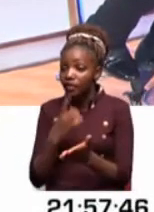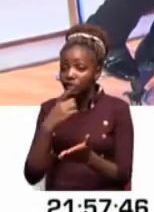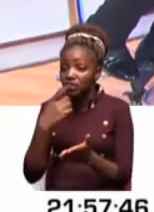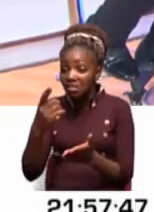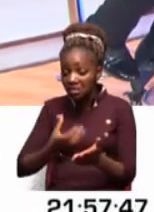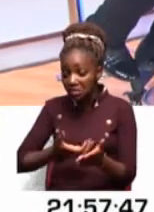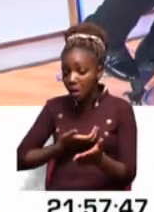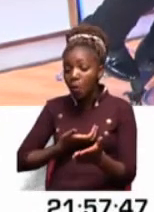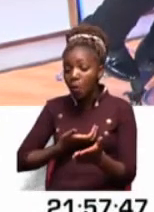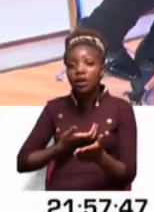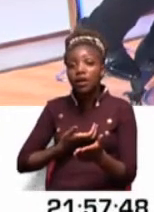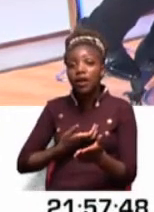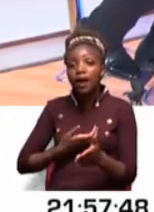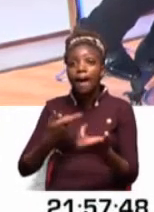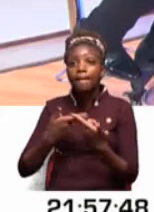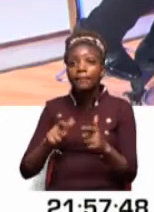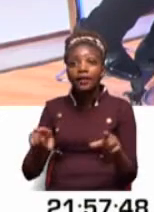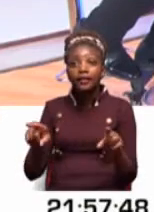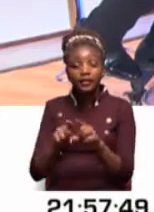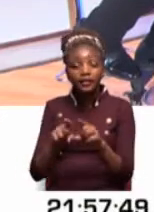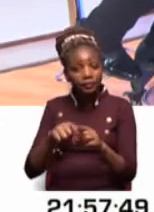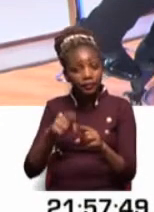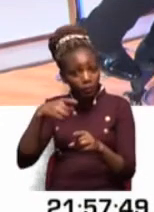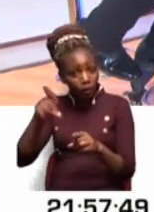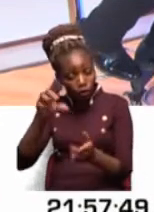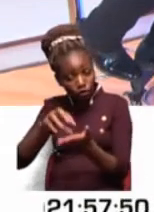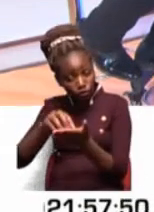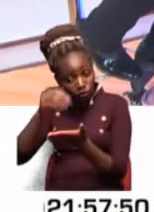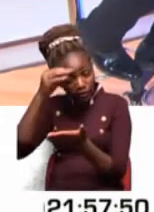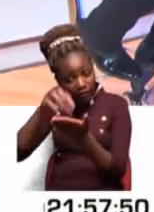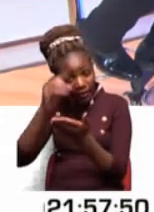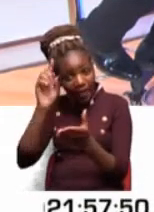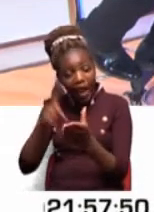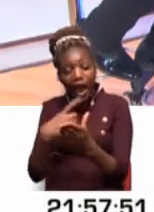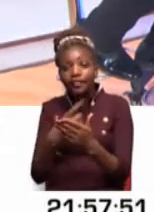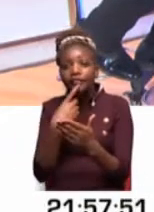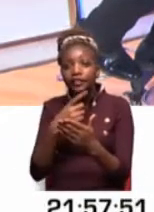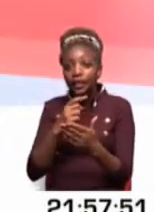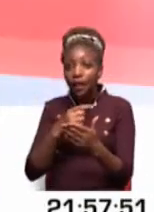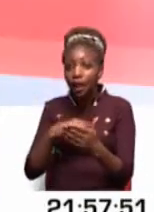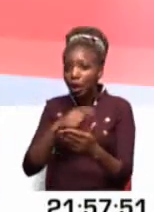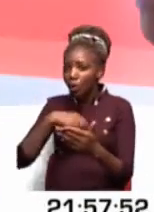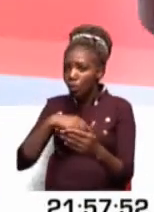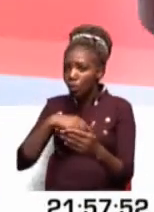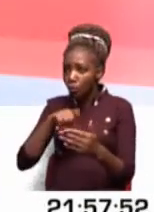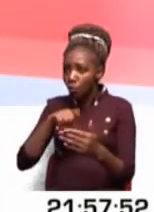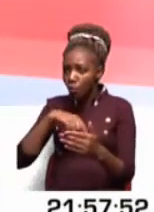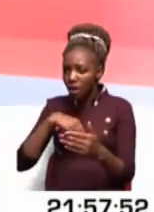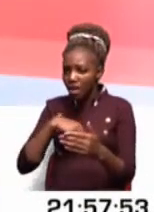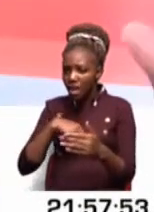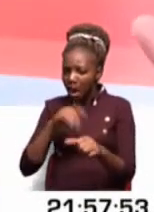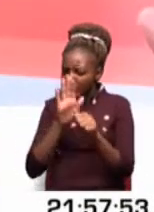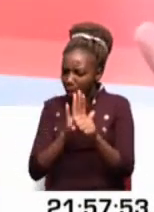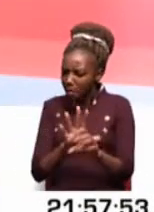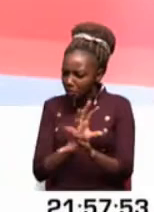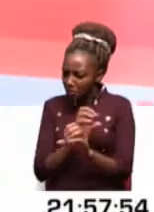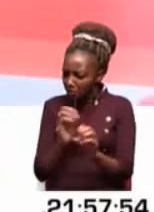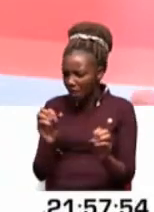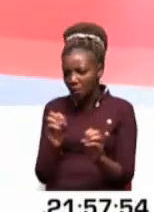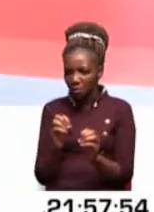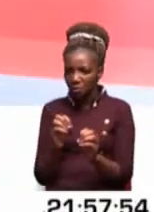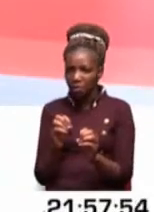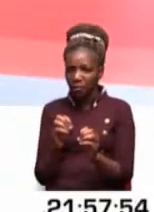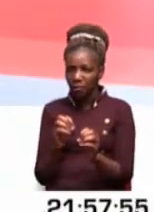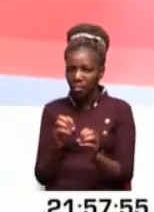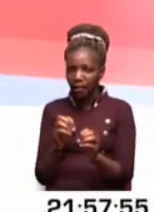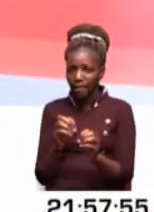But they have also gone to school to be able to say that we cannot just be balkanized. Mm-hmm. This is not the 60s when you be